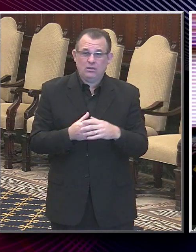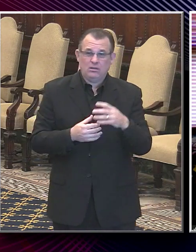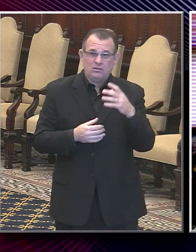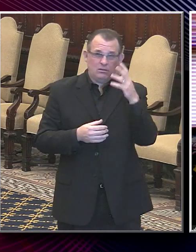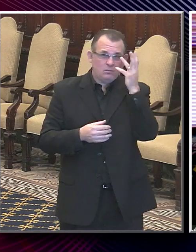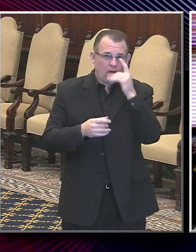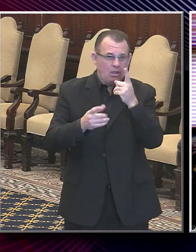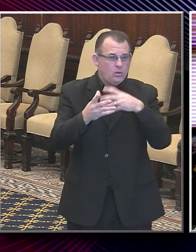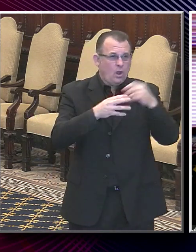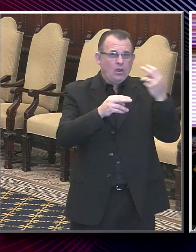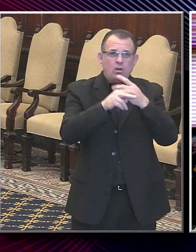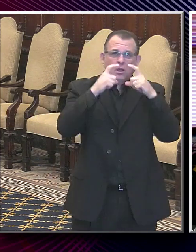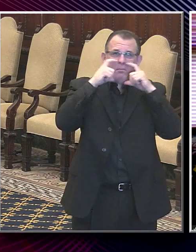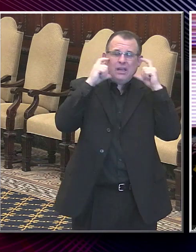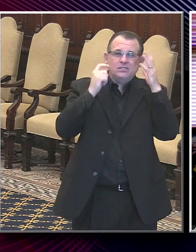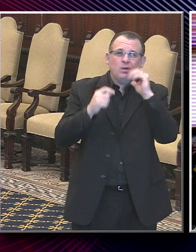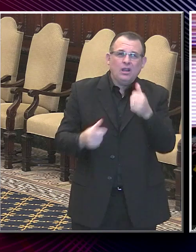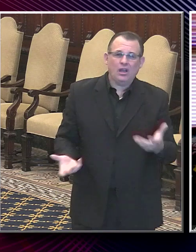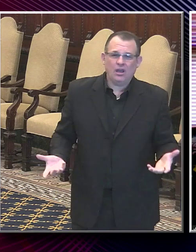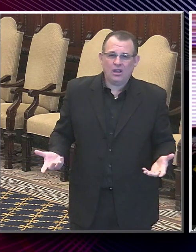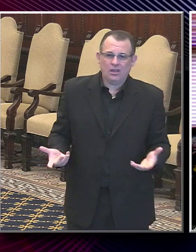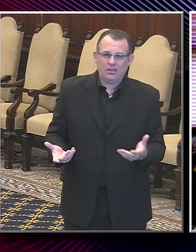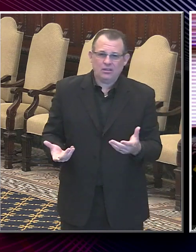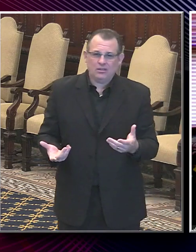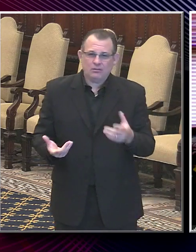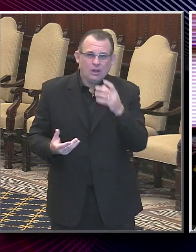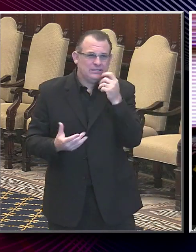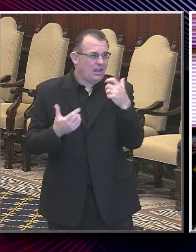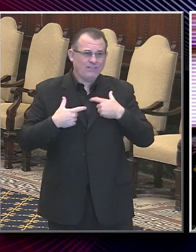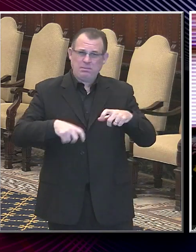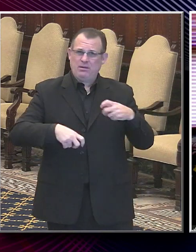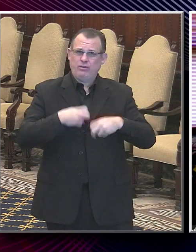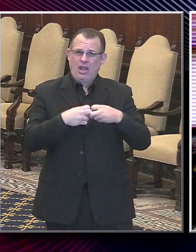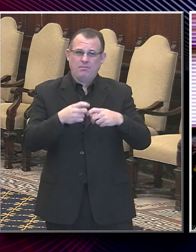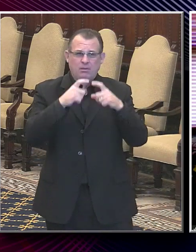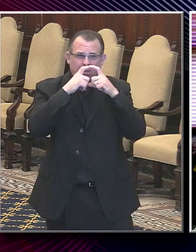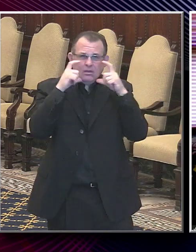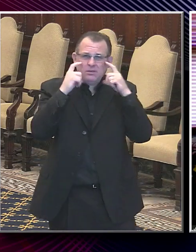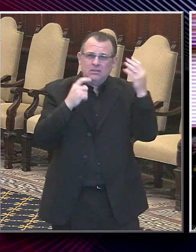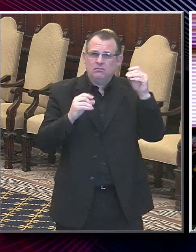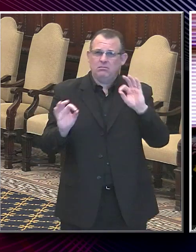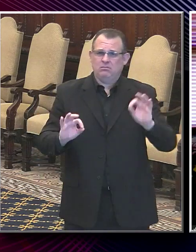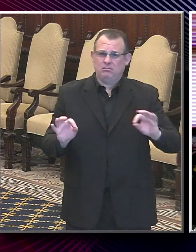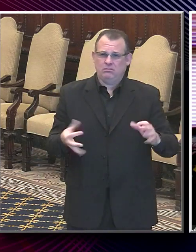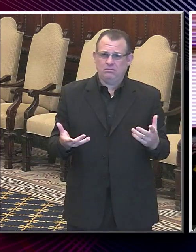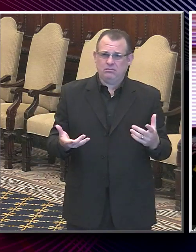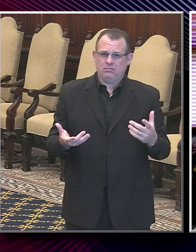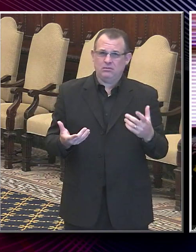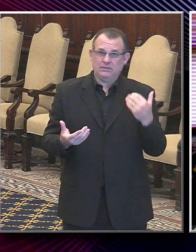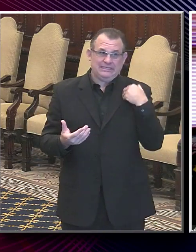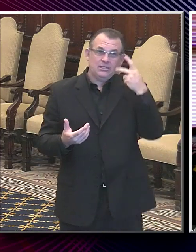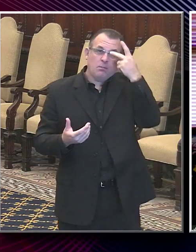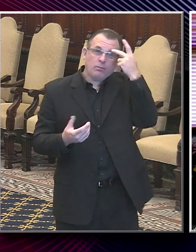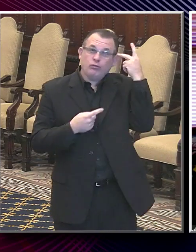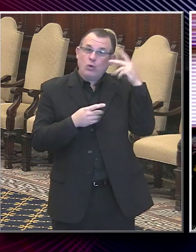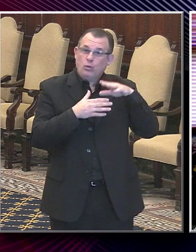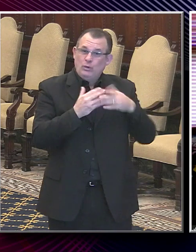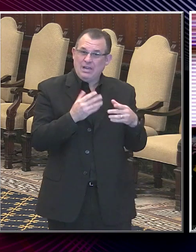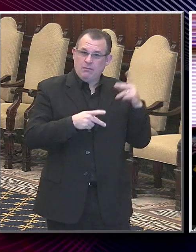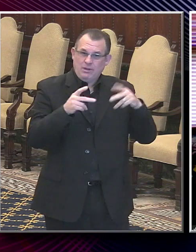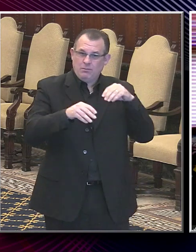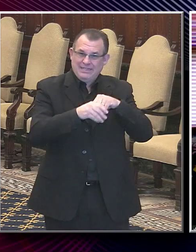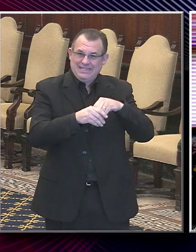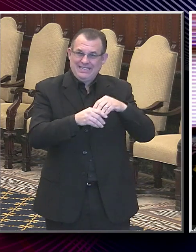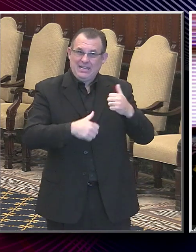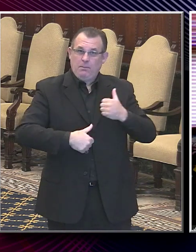I still can't understand why that's such a burden. And I've said this before, just as we passed Memorial Day weekend, and I think of the people who served in the